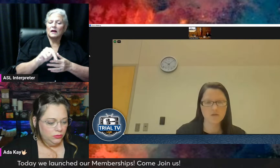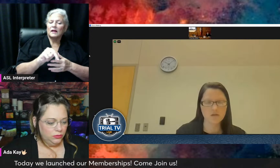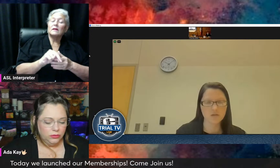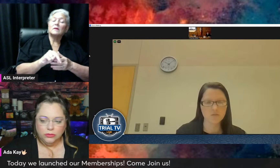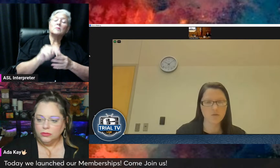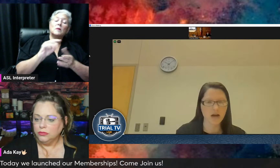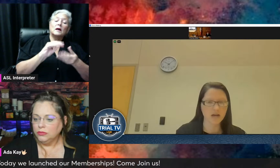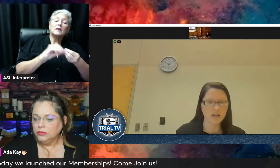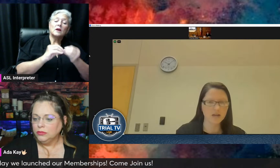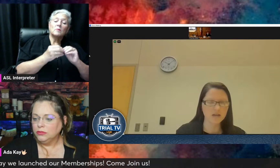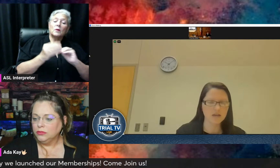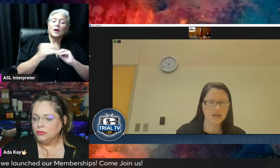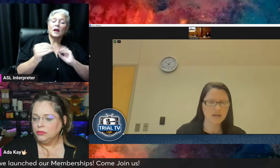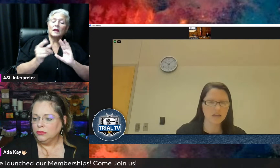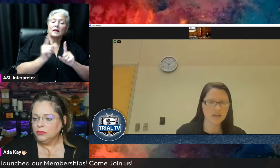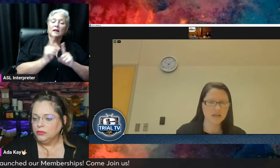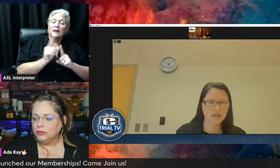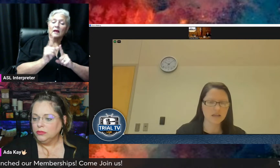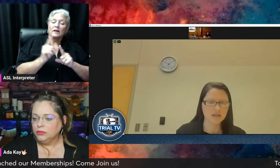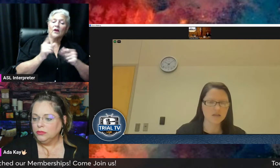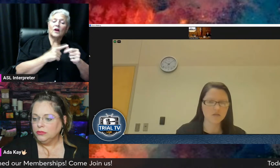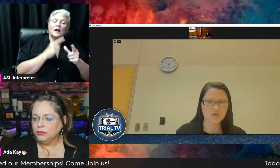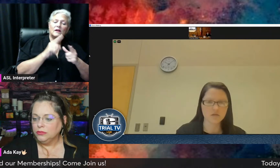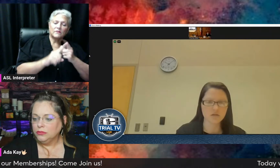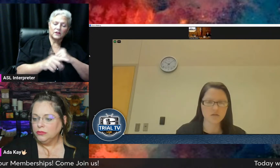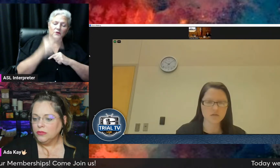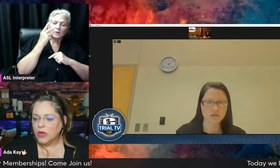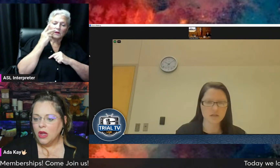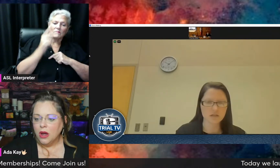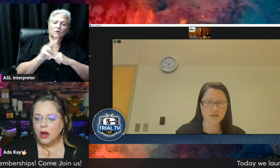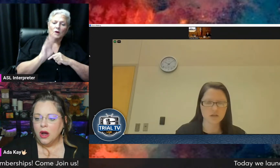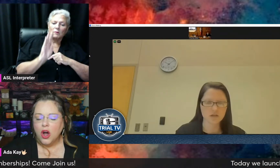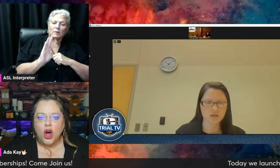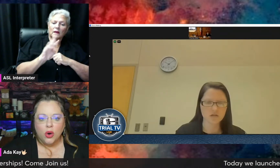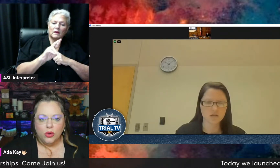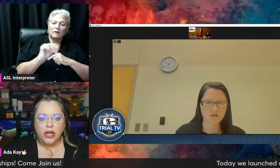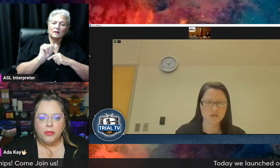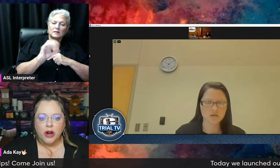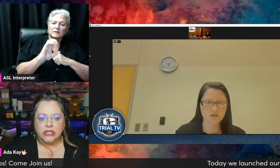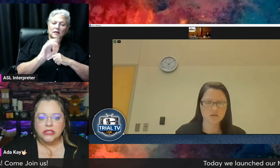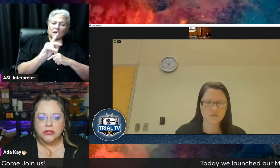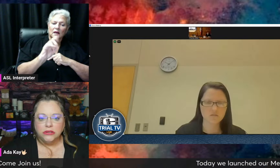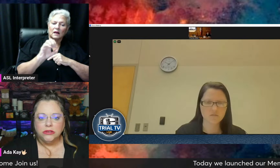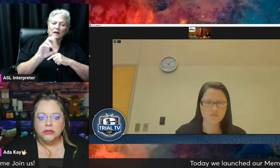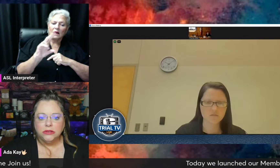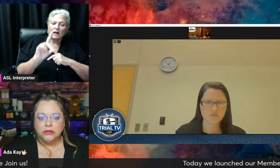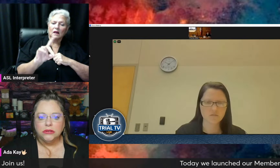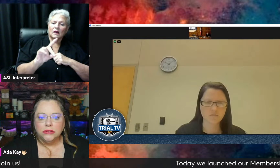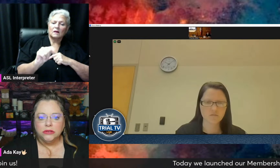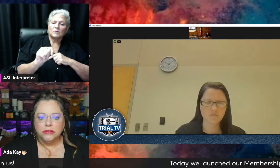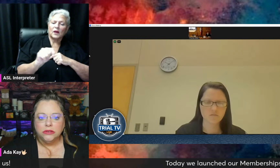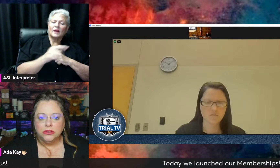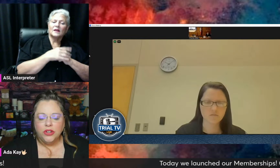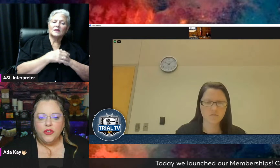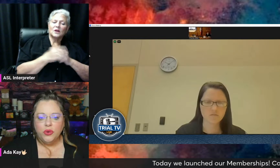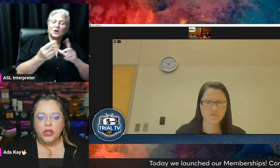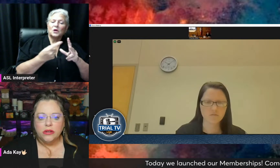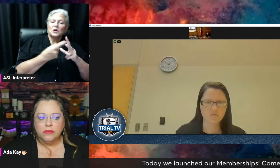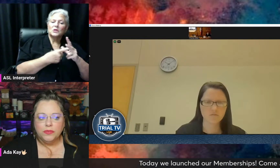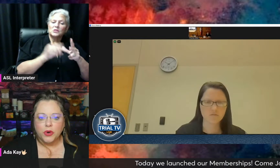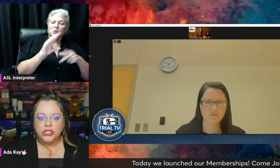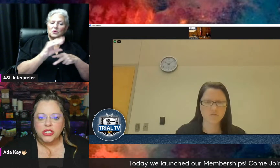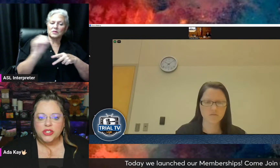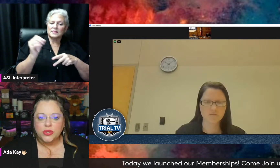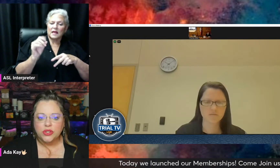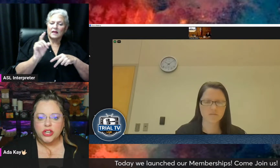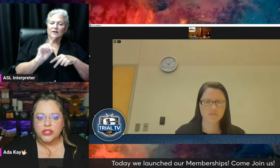looking for a bracket, and that indicates source and orientation. Oh yeah, Braxton. If All you right, get thank